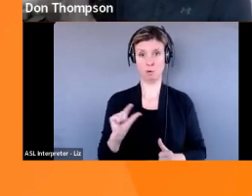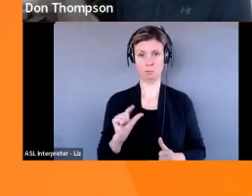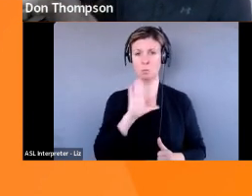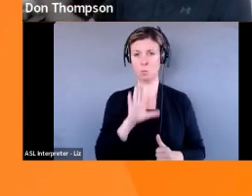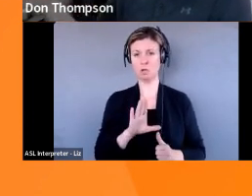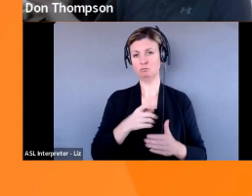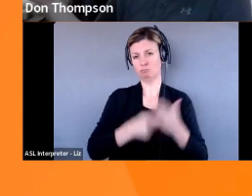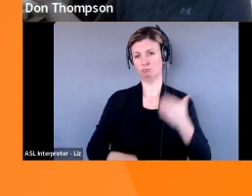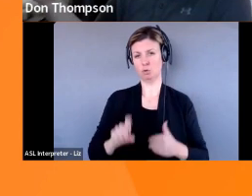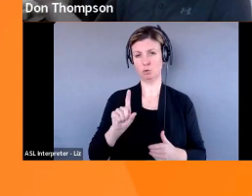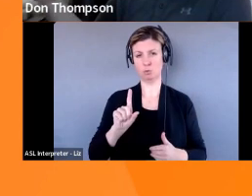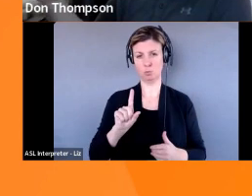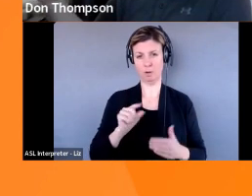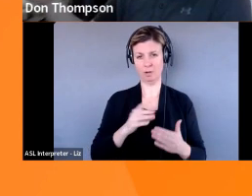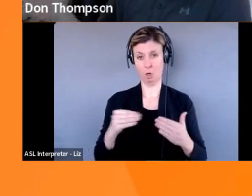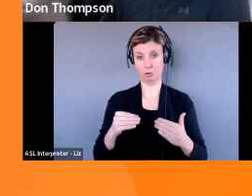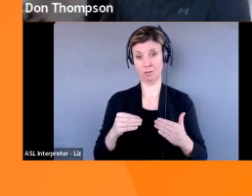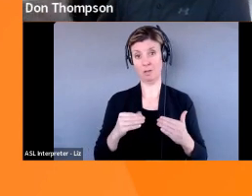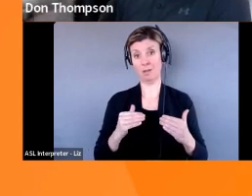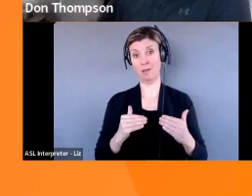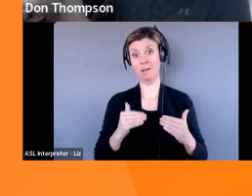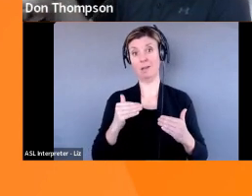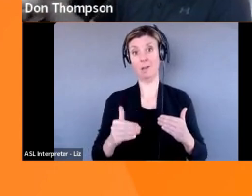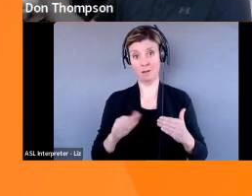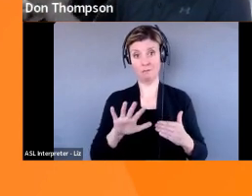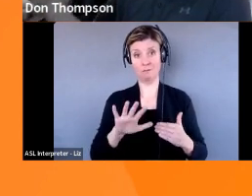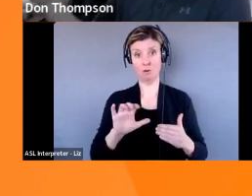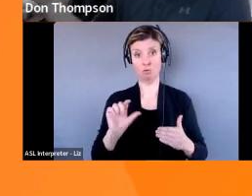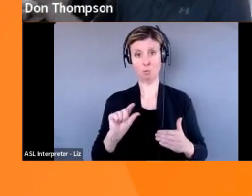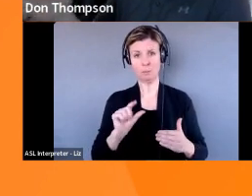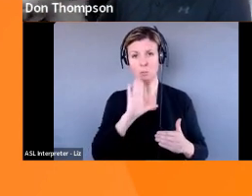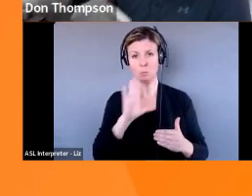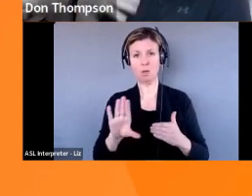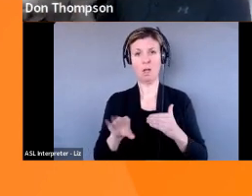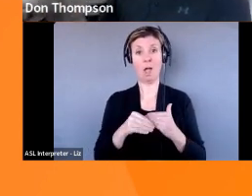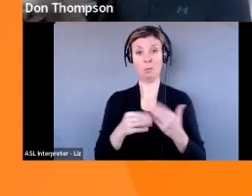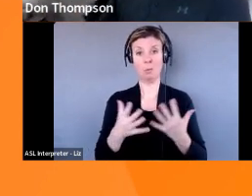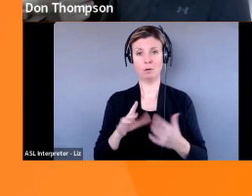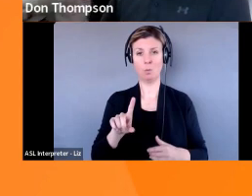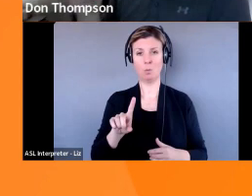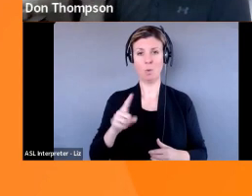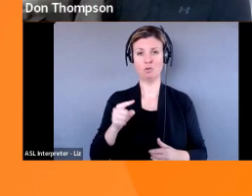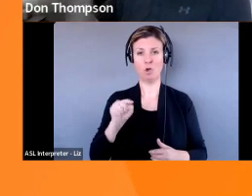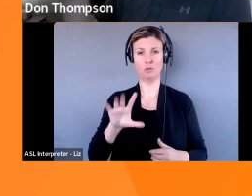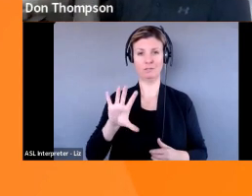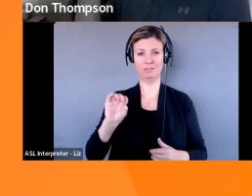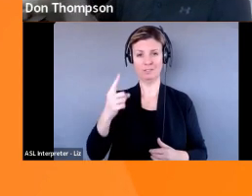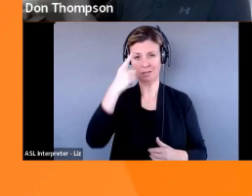The next 500 grams will only add another $1.50. And so this is why you'll